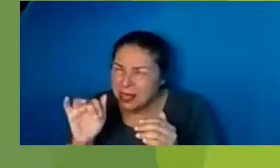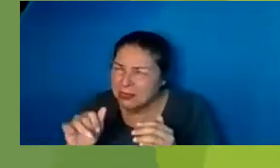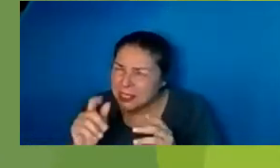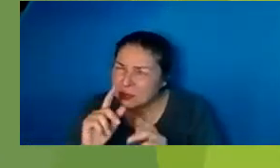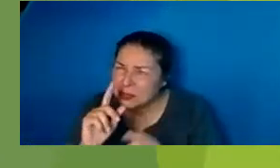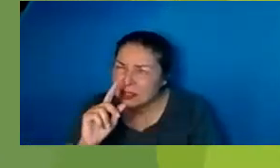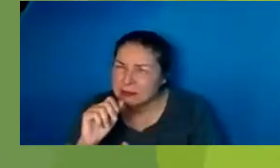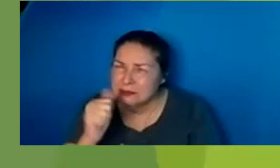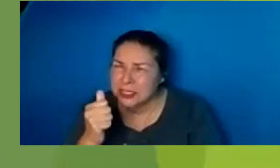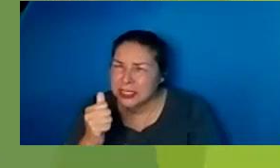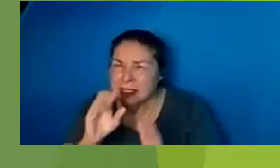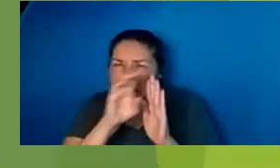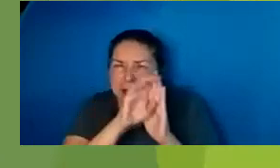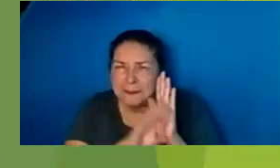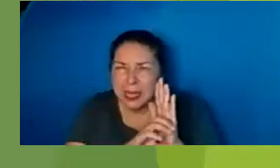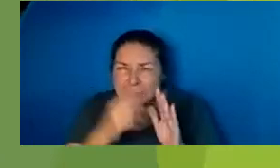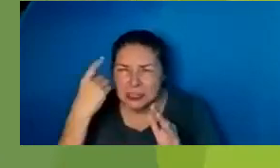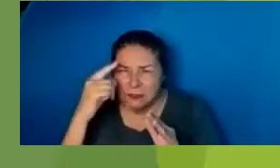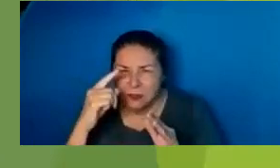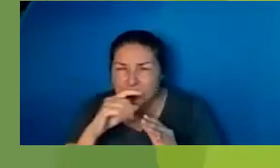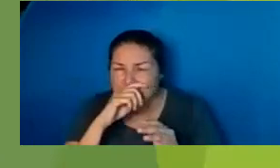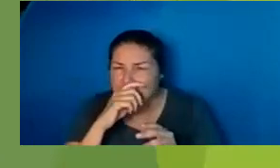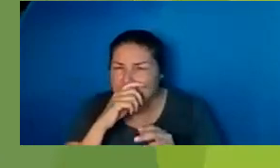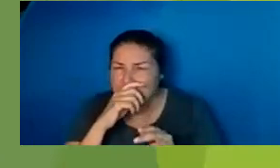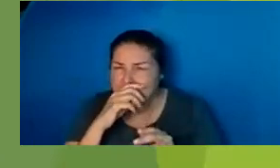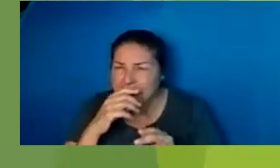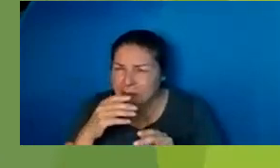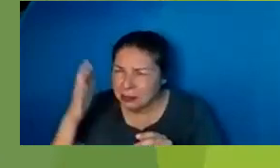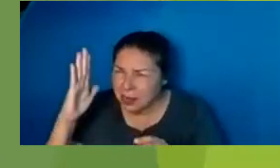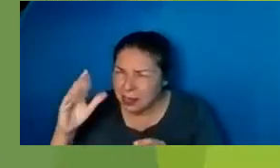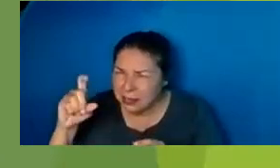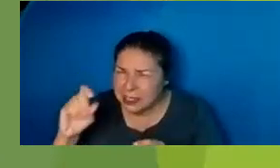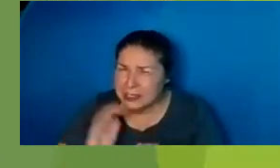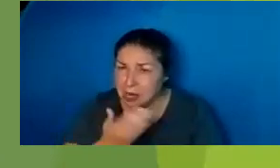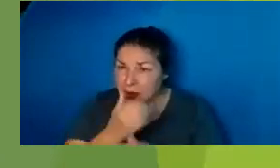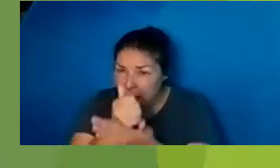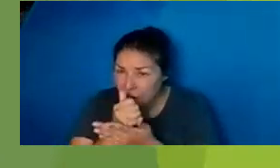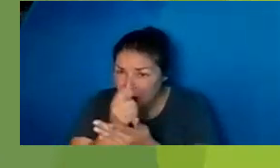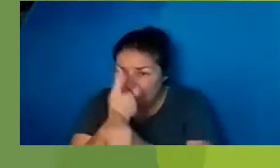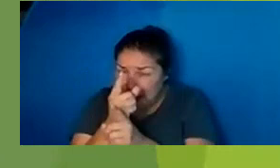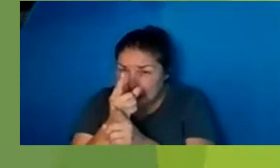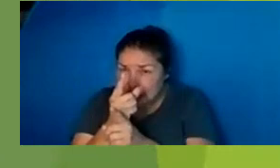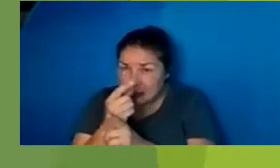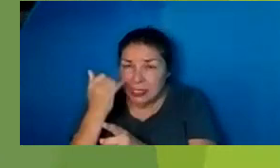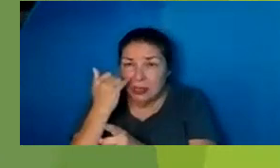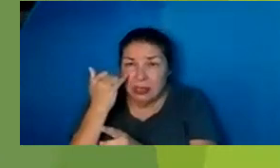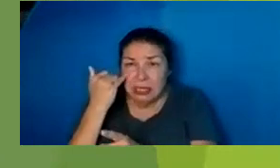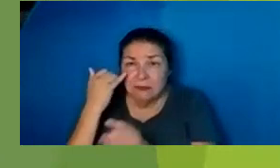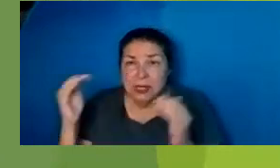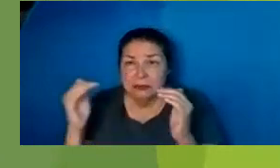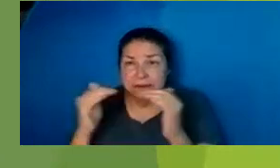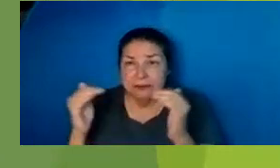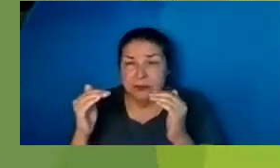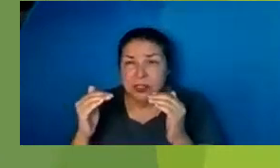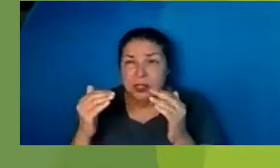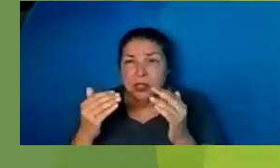for? Doesn't God need our help? If we are to be justified by our performance of